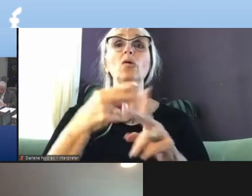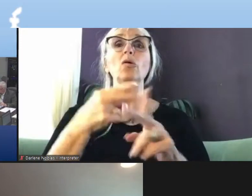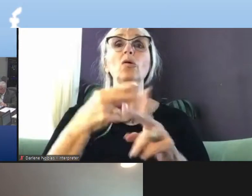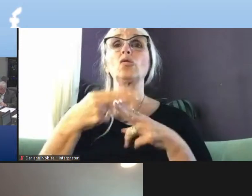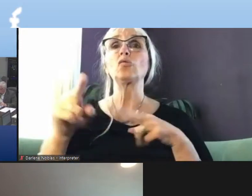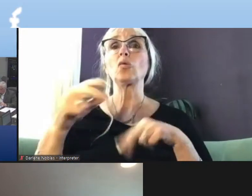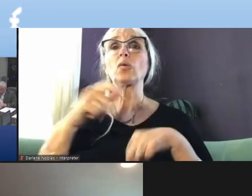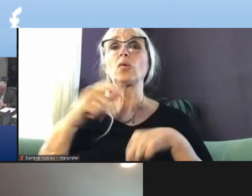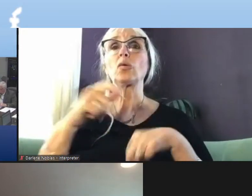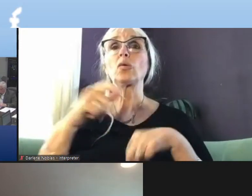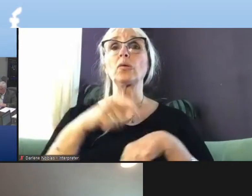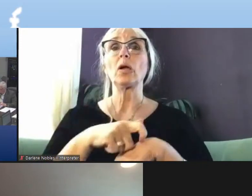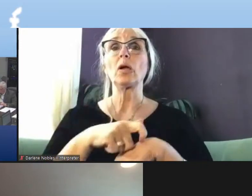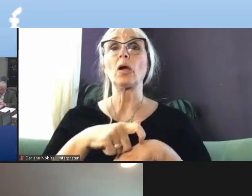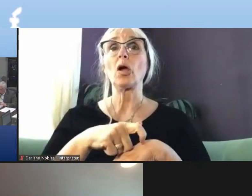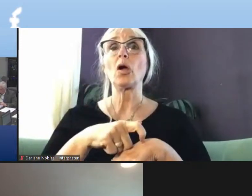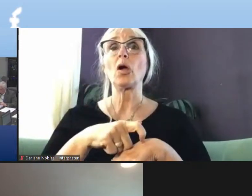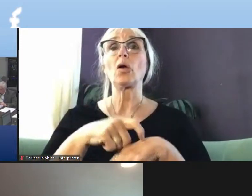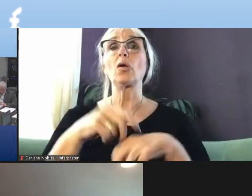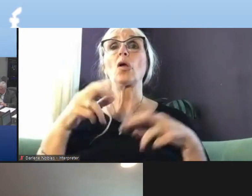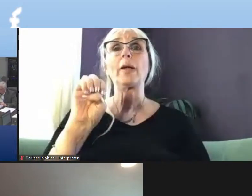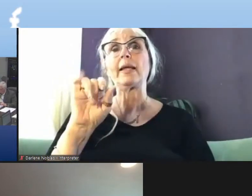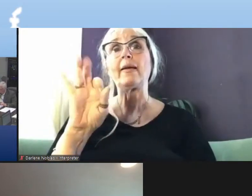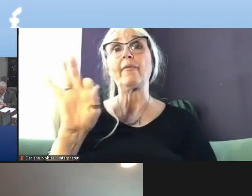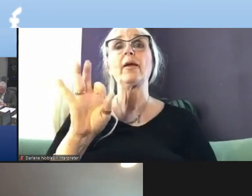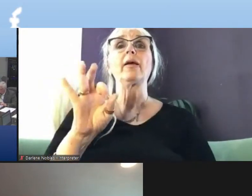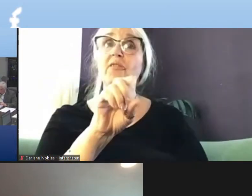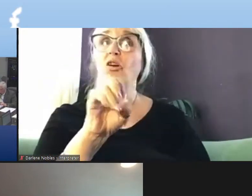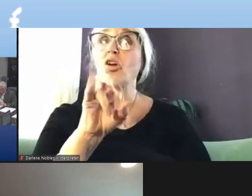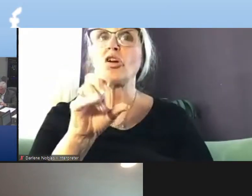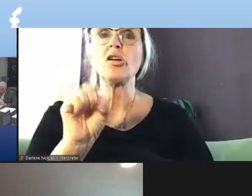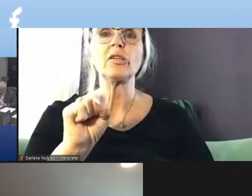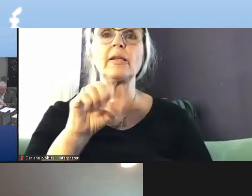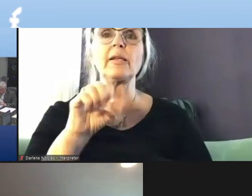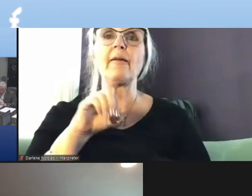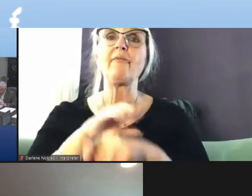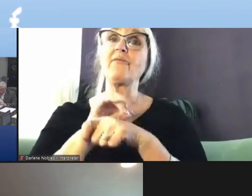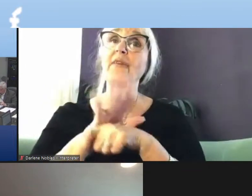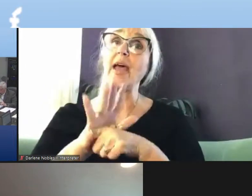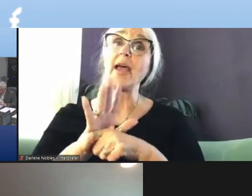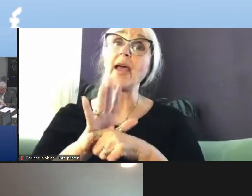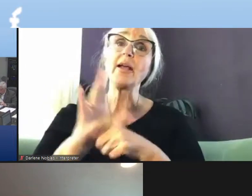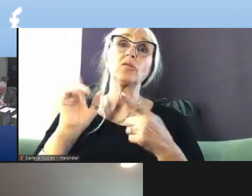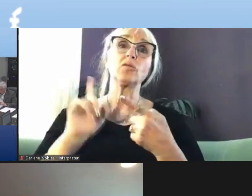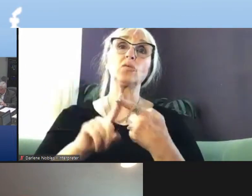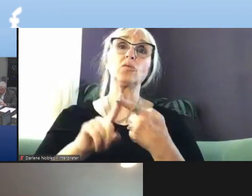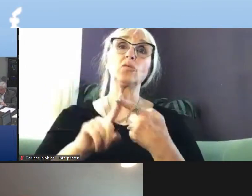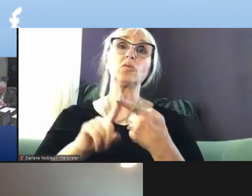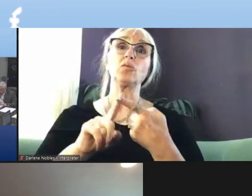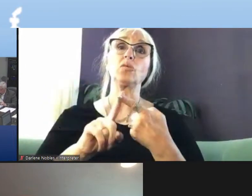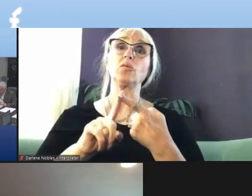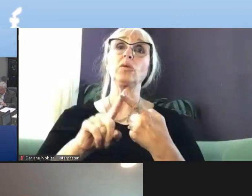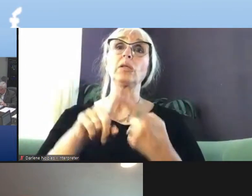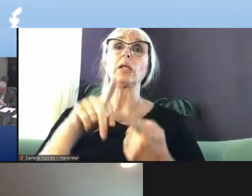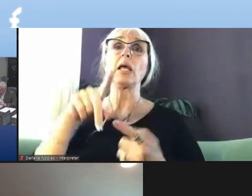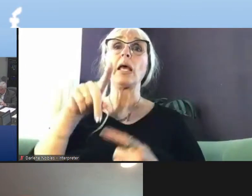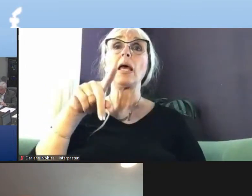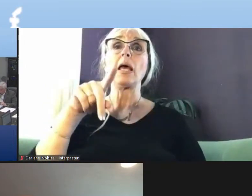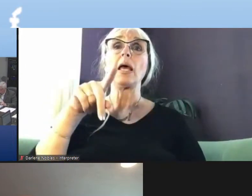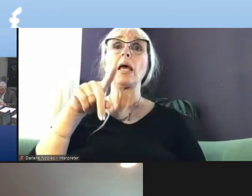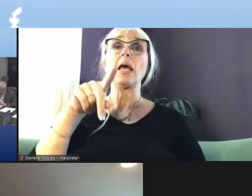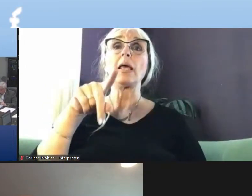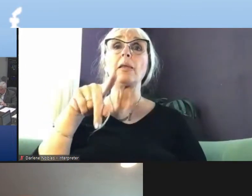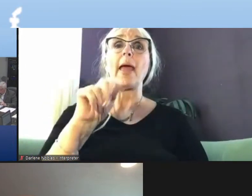the project address adverse economic effect of the pandemic on underserved or